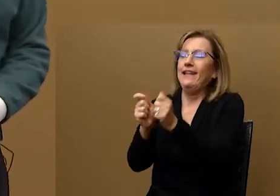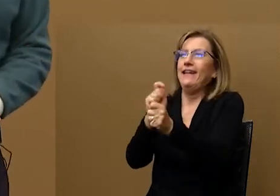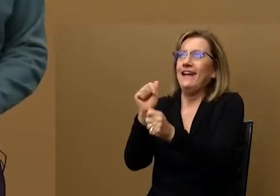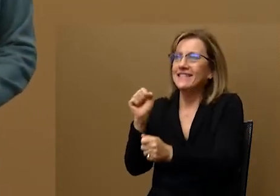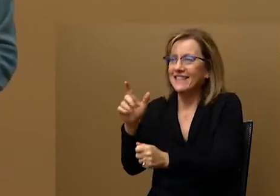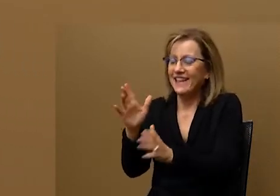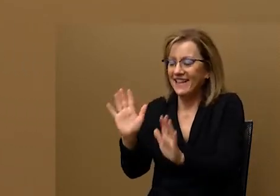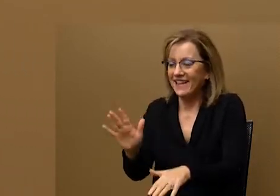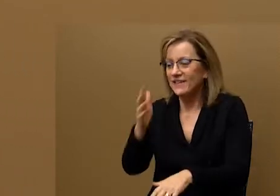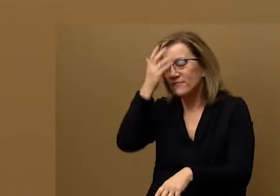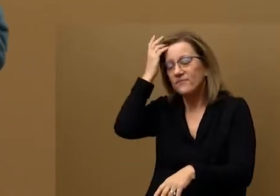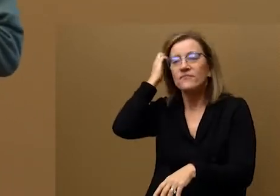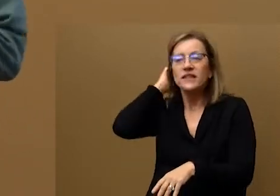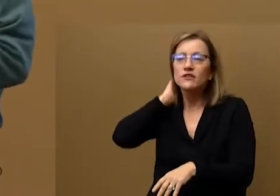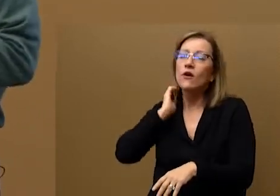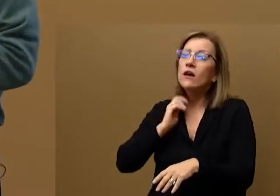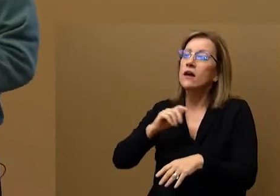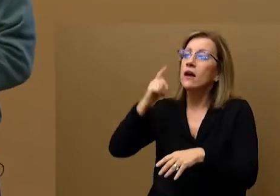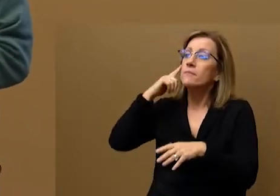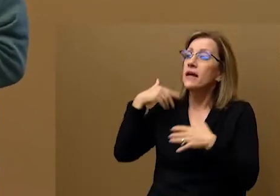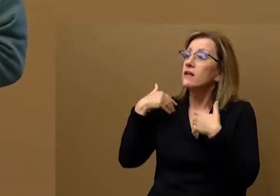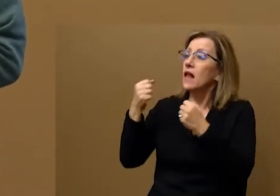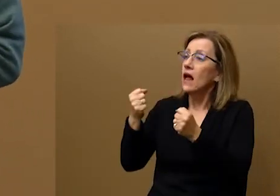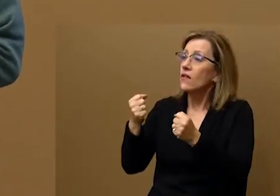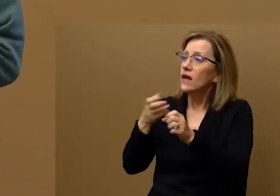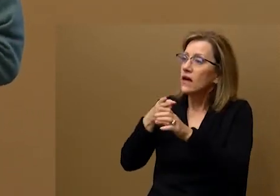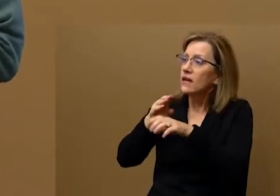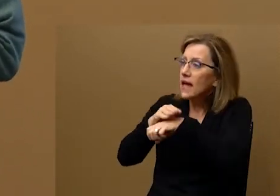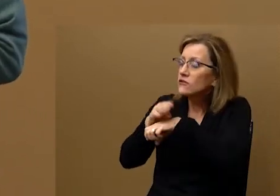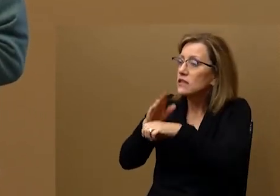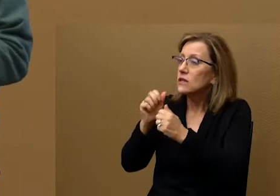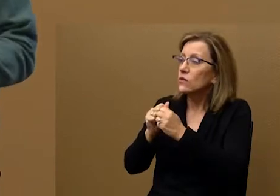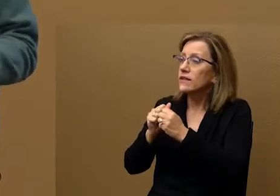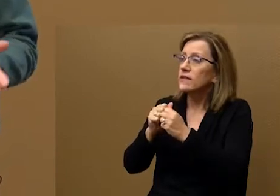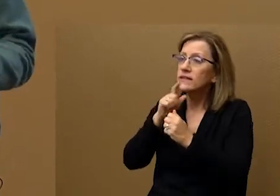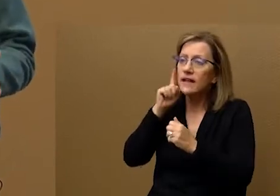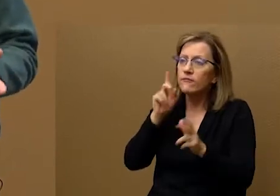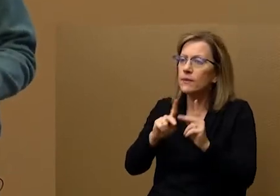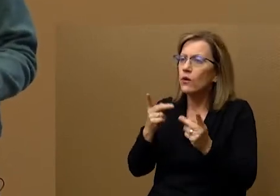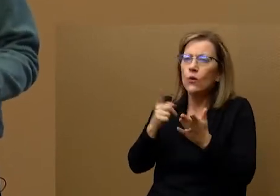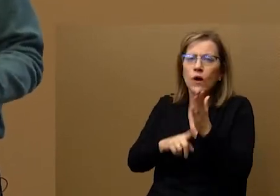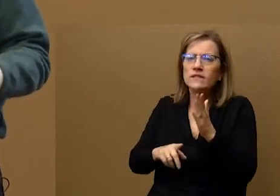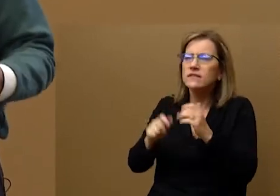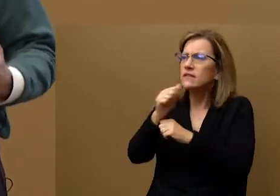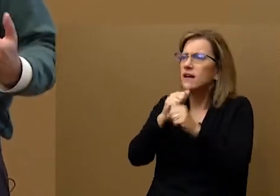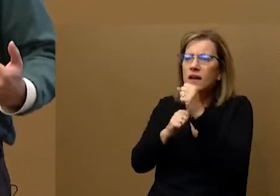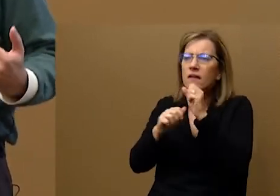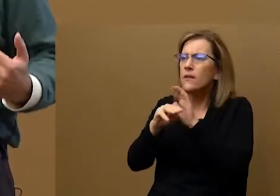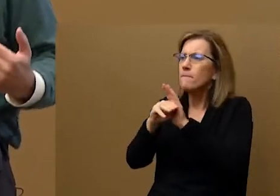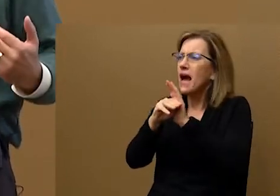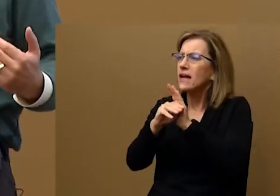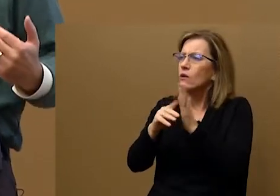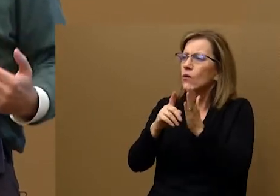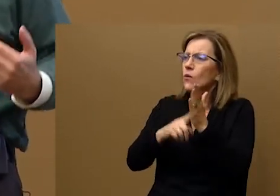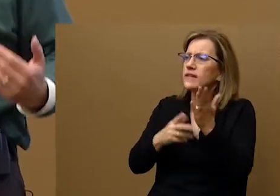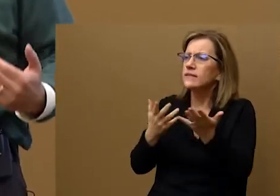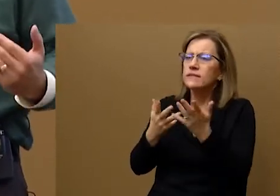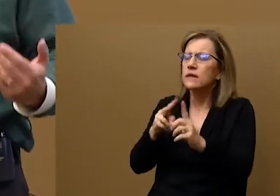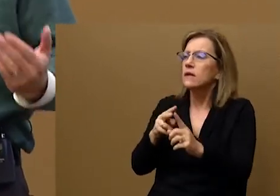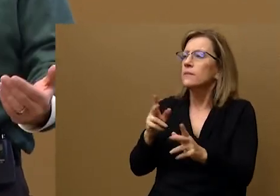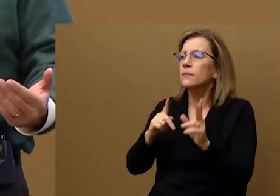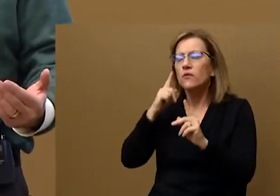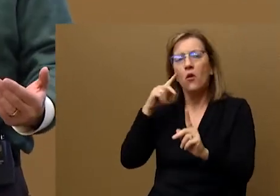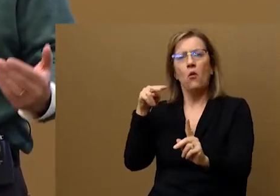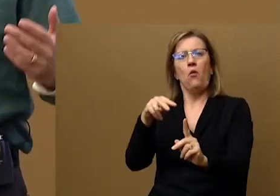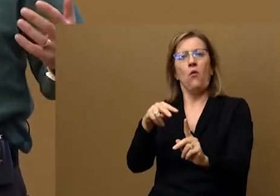But the question of mental health counseling with deaf people, the model, how do you think about that? People thought about it from a